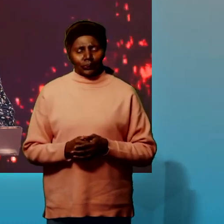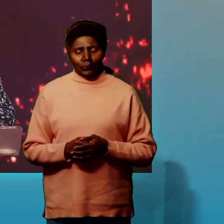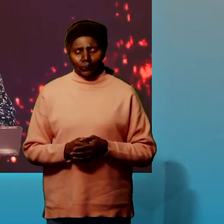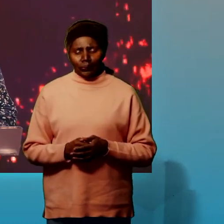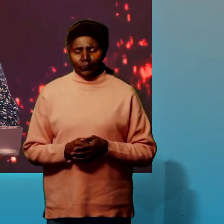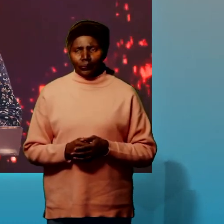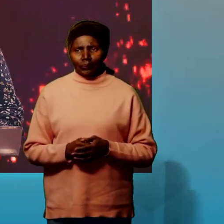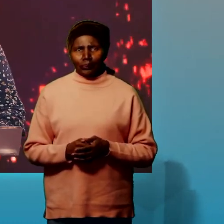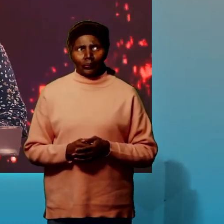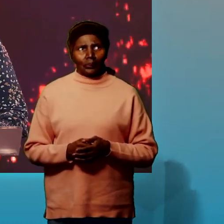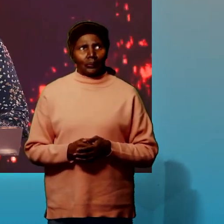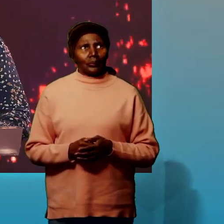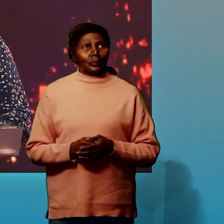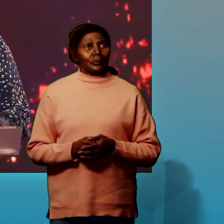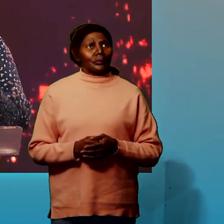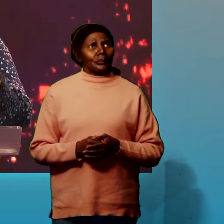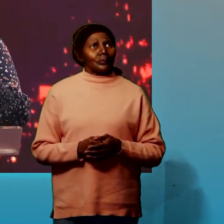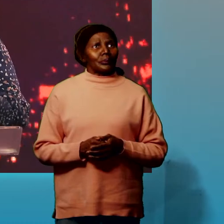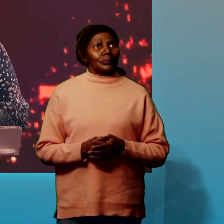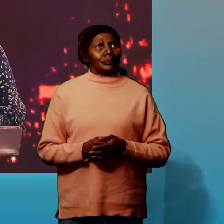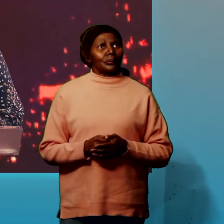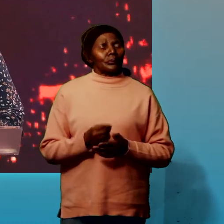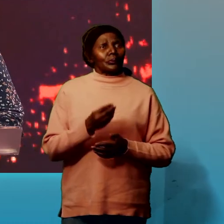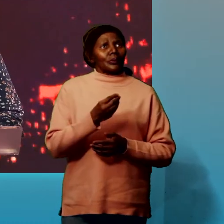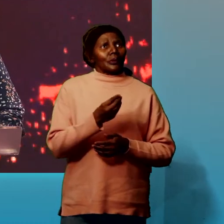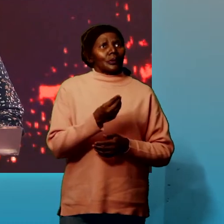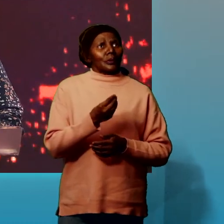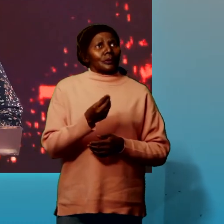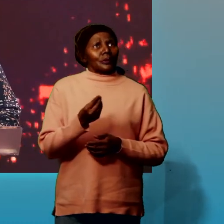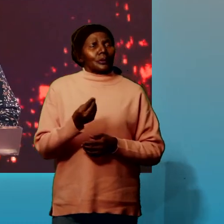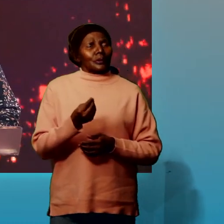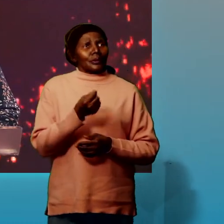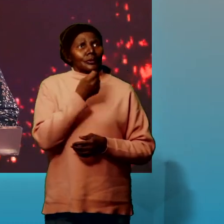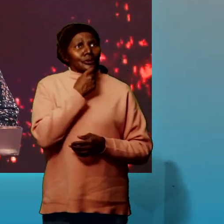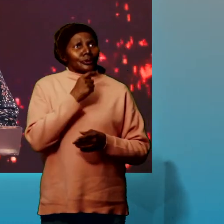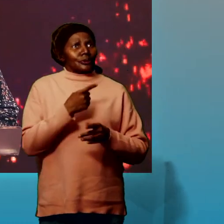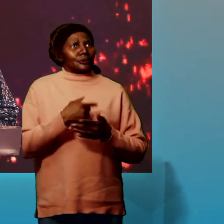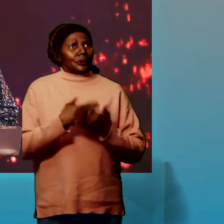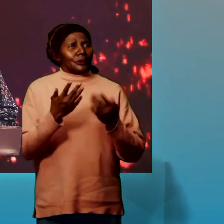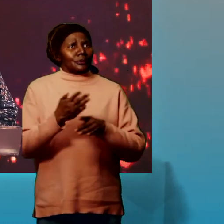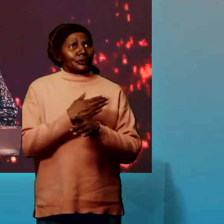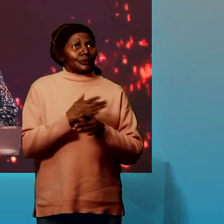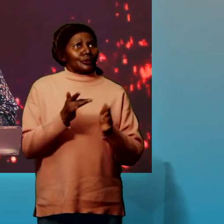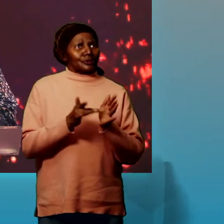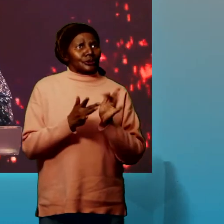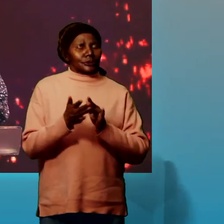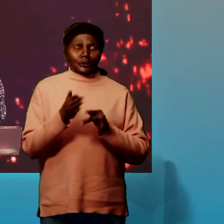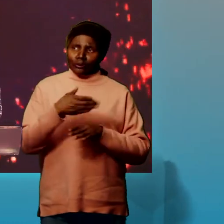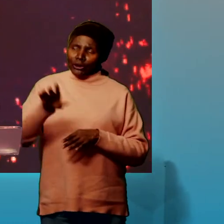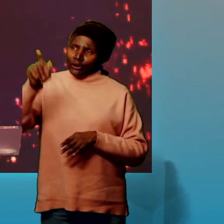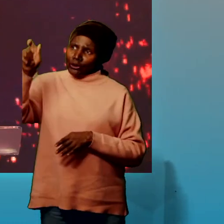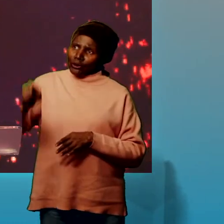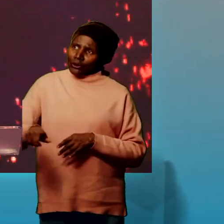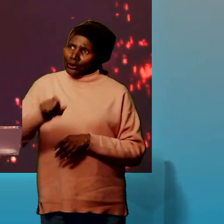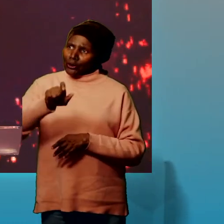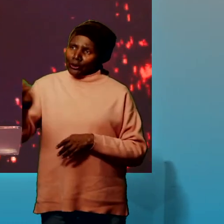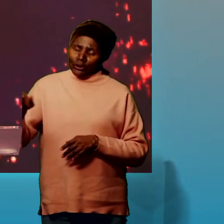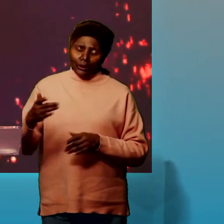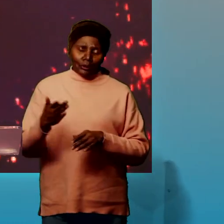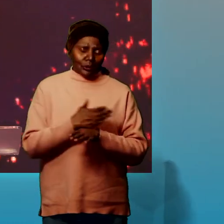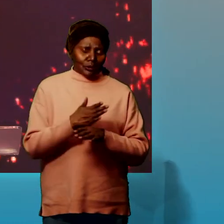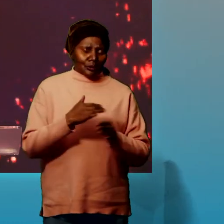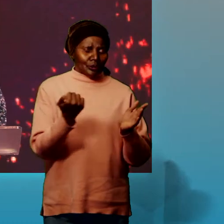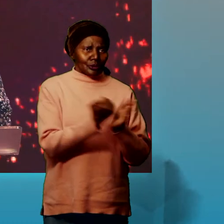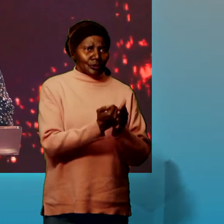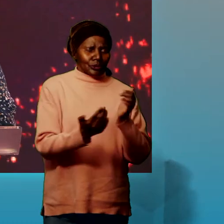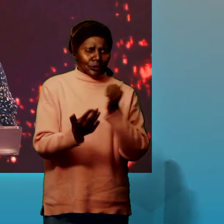Some days before Jesus went to the cross and was crucified, many things happened.